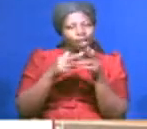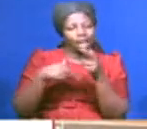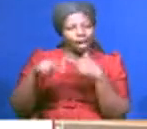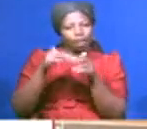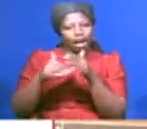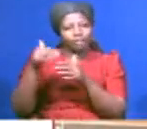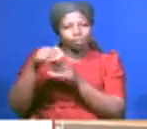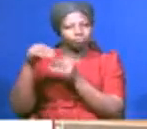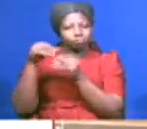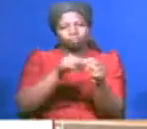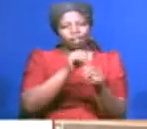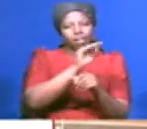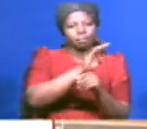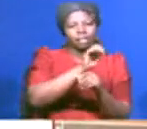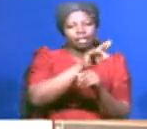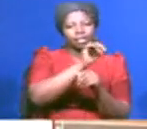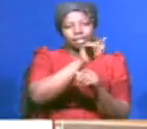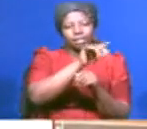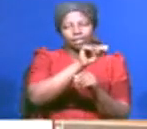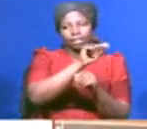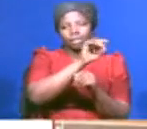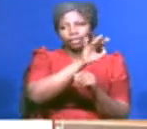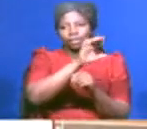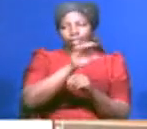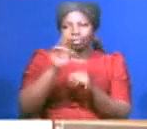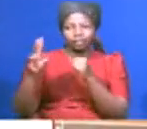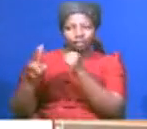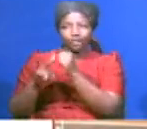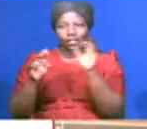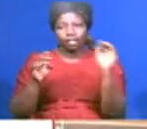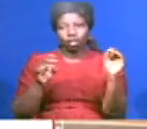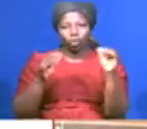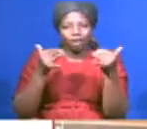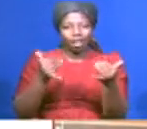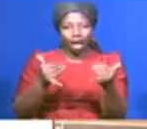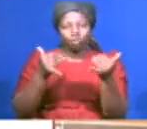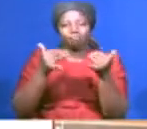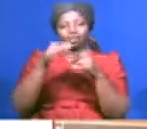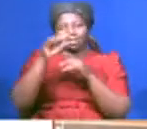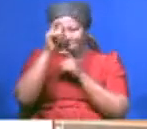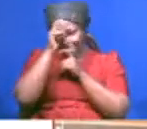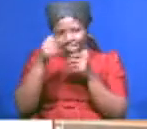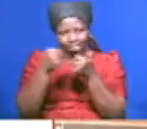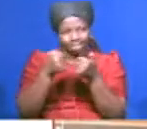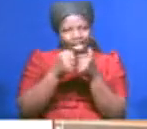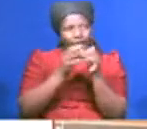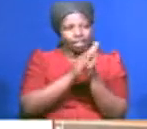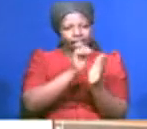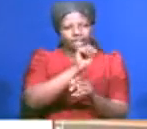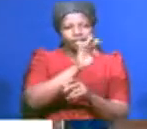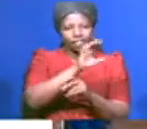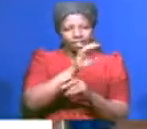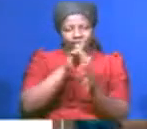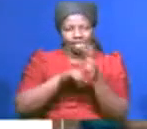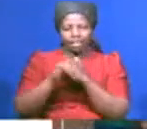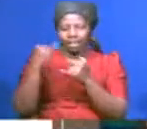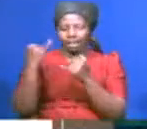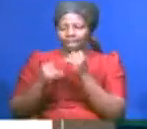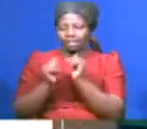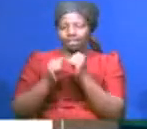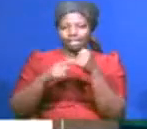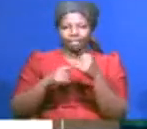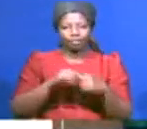in a match played at the Kasarani Annex. The Brewers will now face FC Leopards in the last 16. Leopards